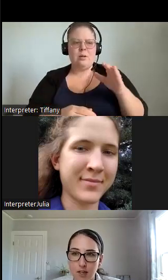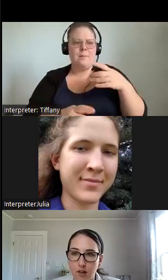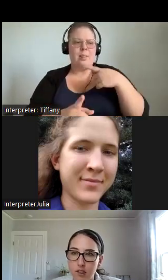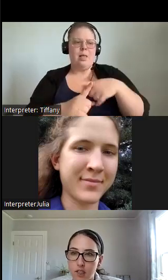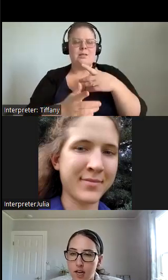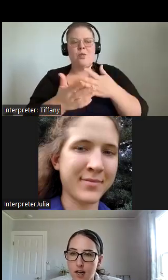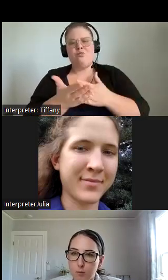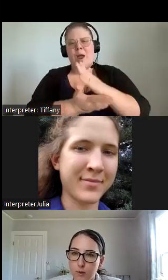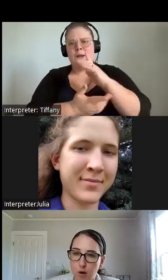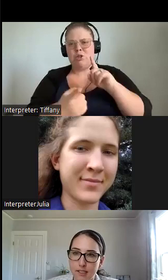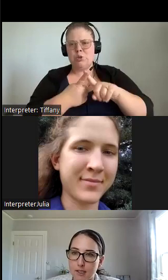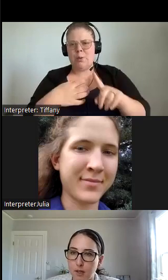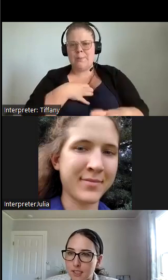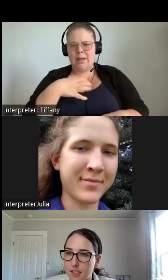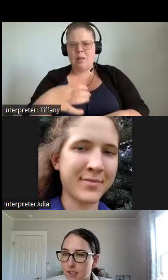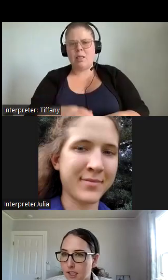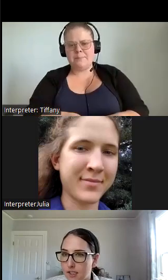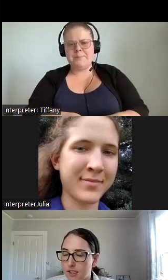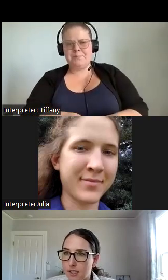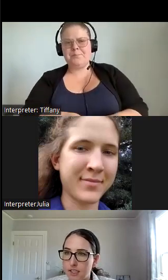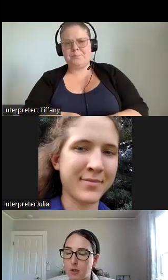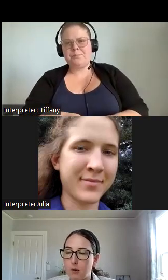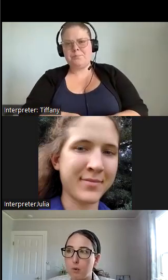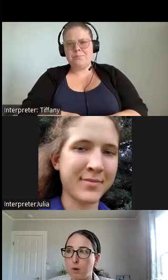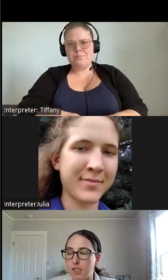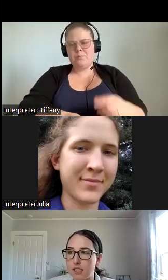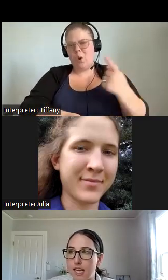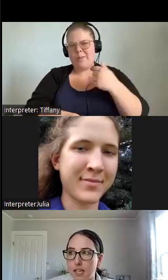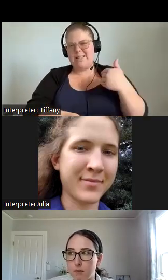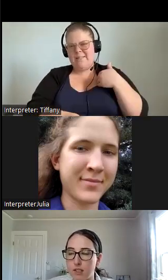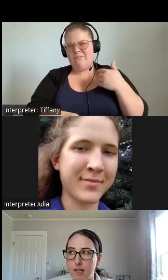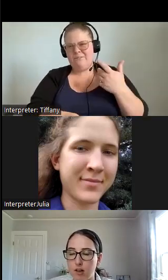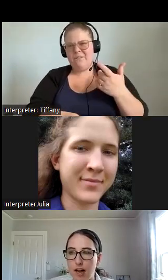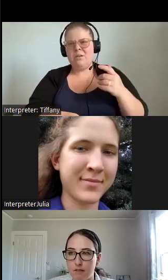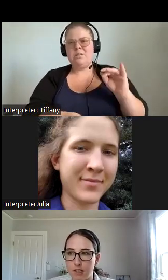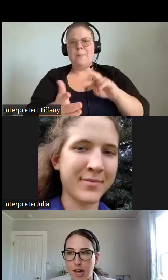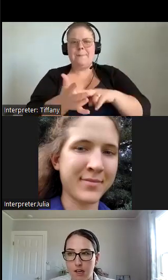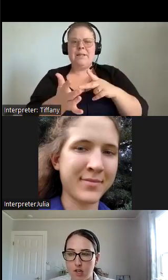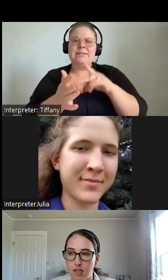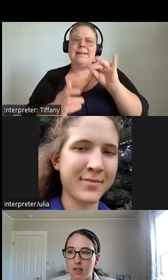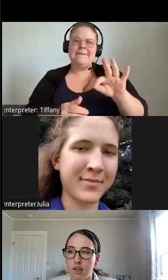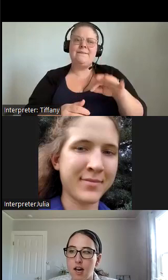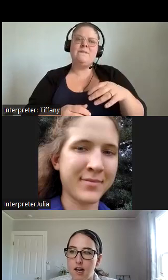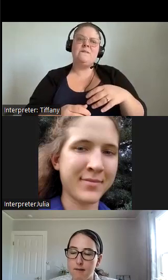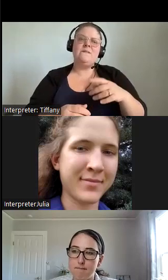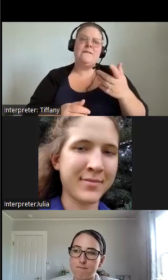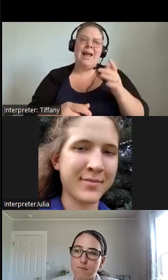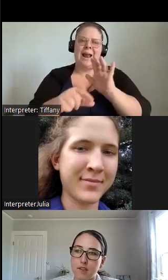to appeal, which always applies in these instances. So if we were to take enforcement or adverse action,